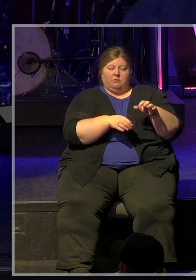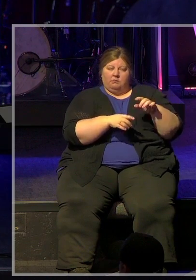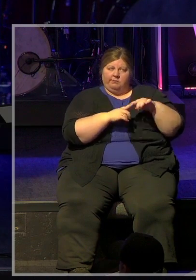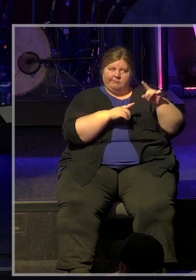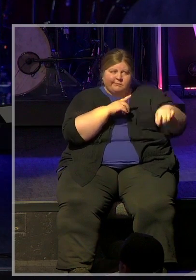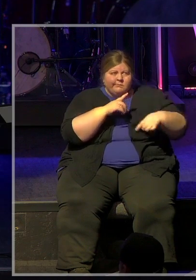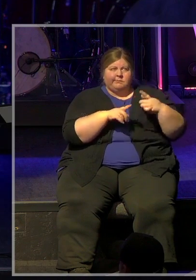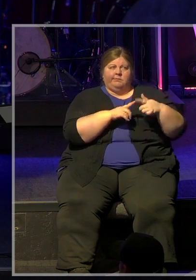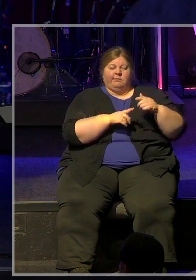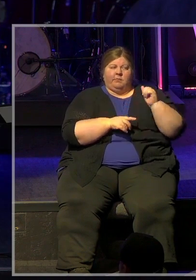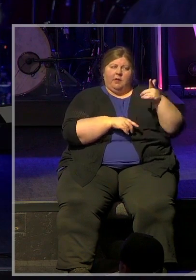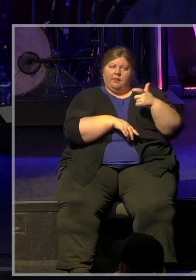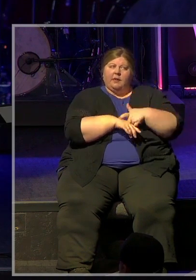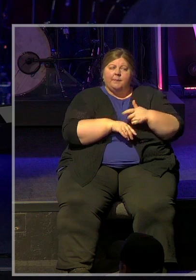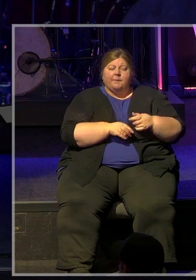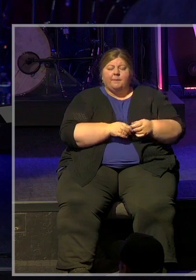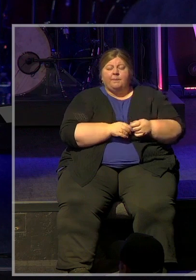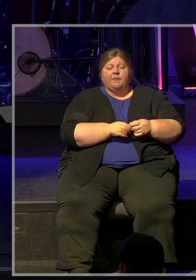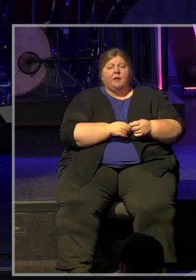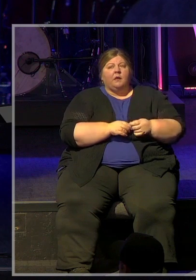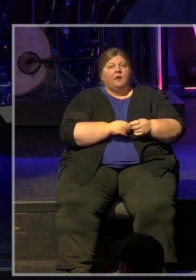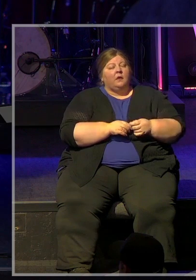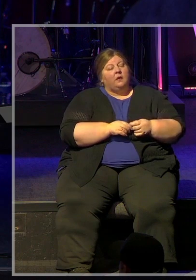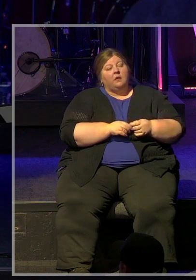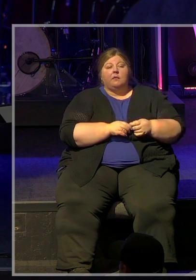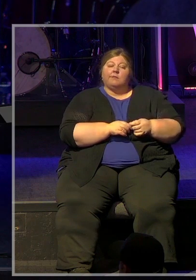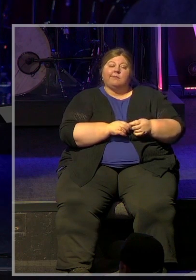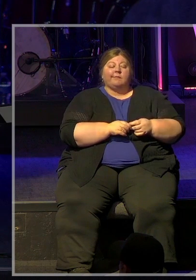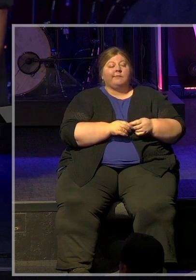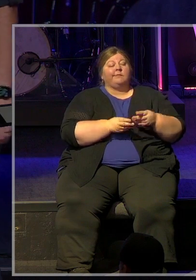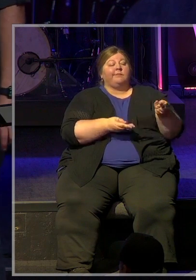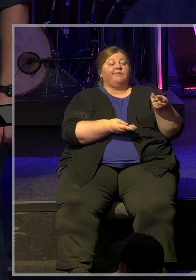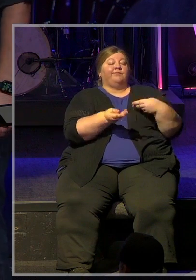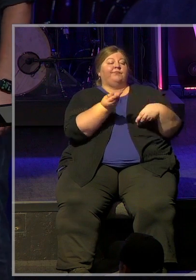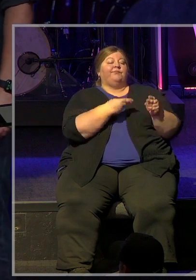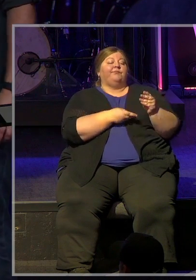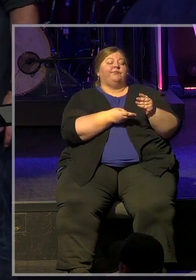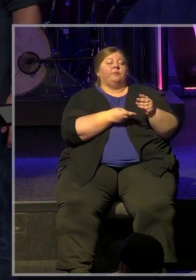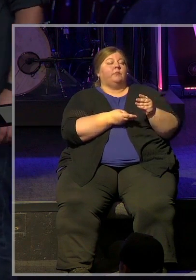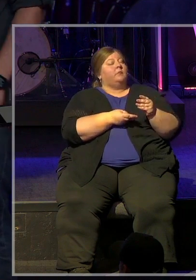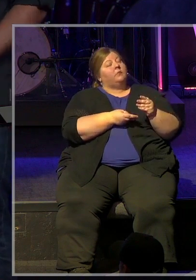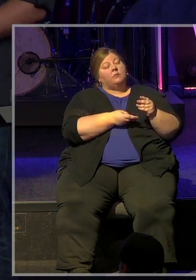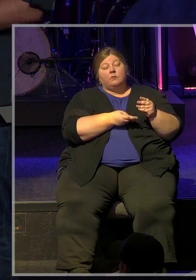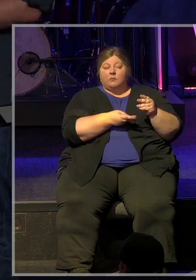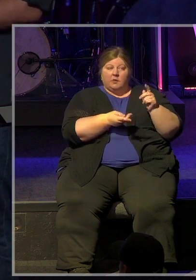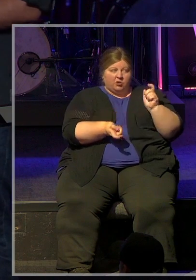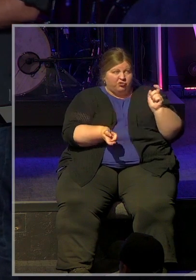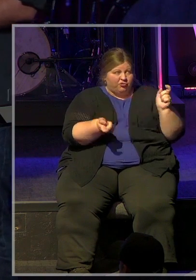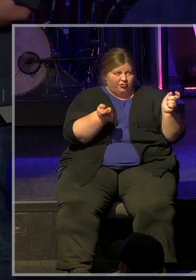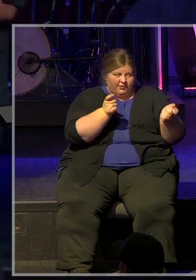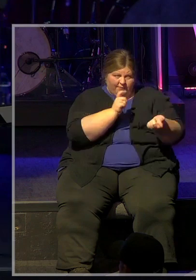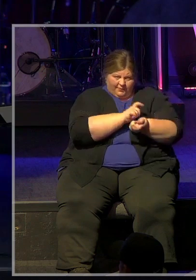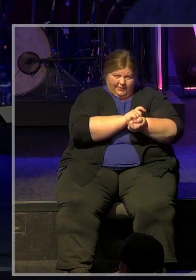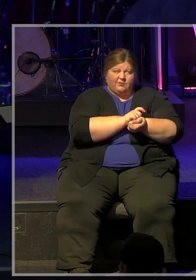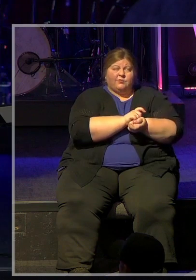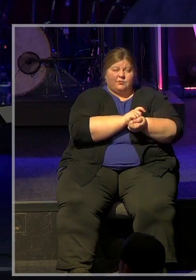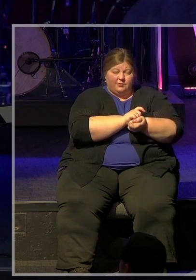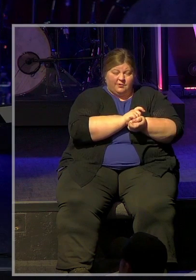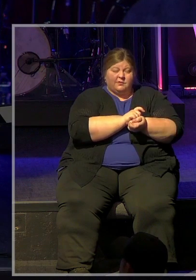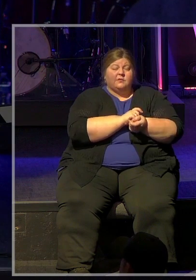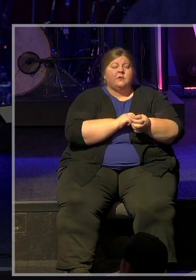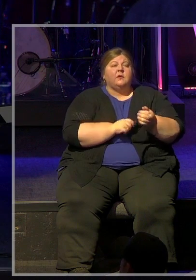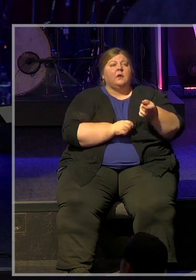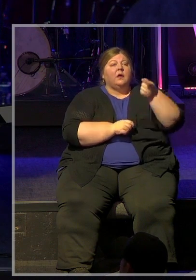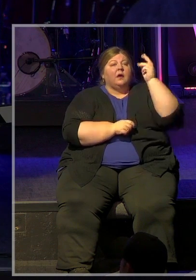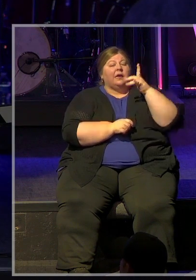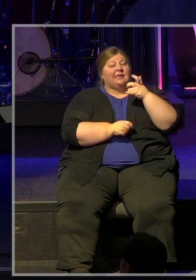time. It's not about a transaction. It's about transformation. God says, in